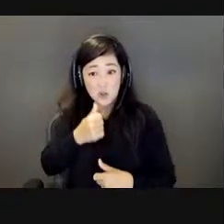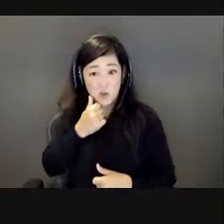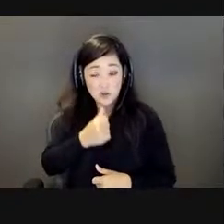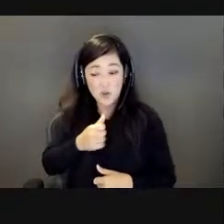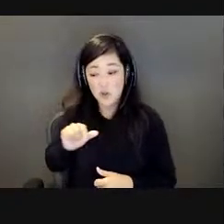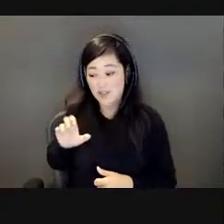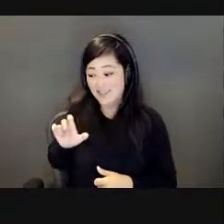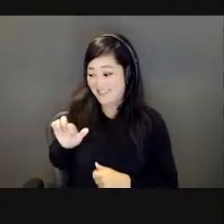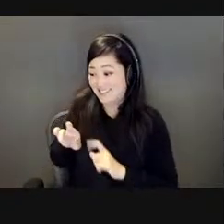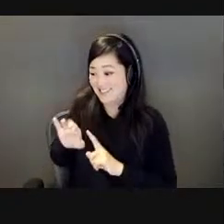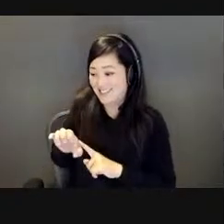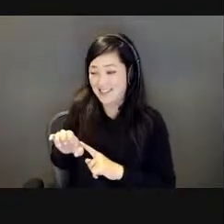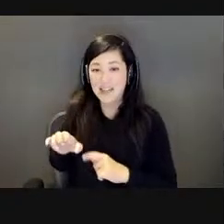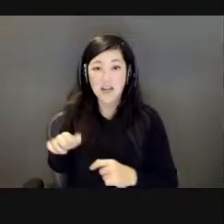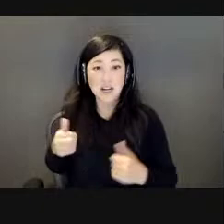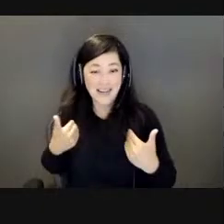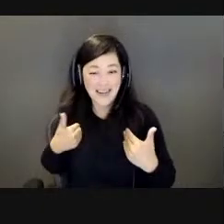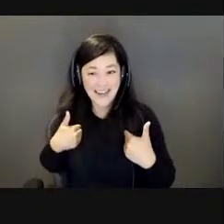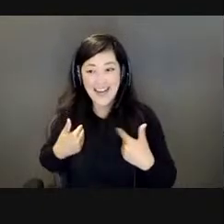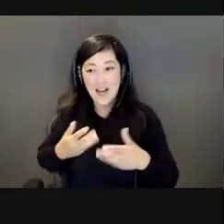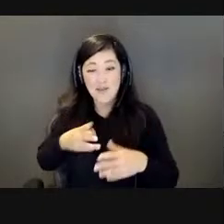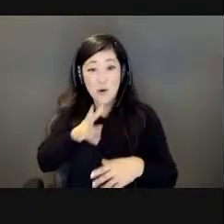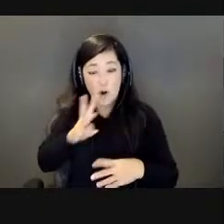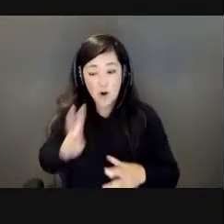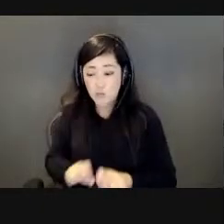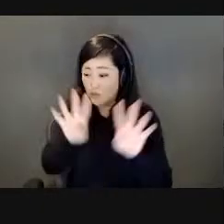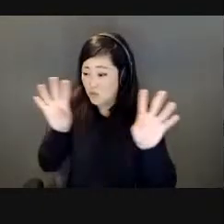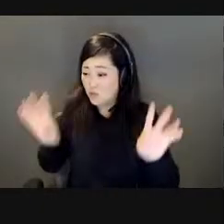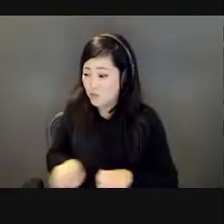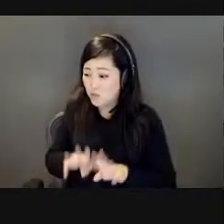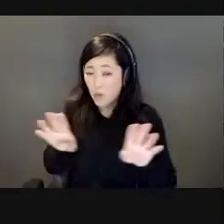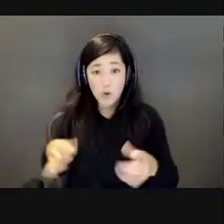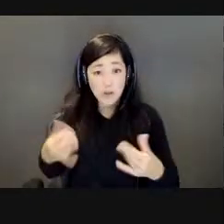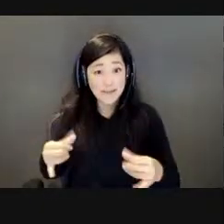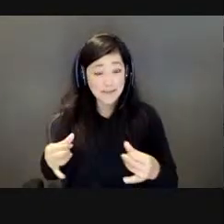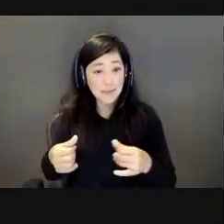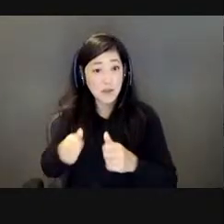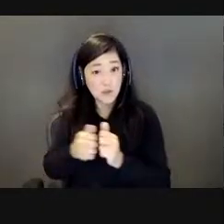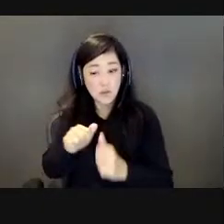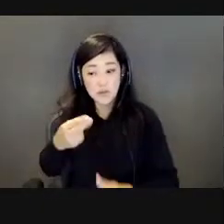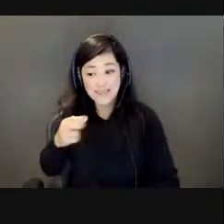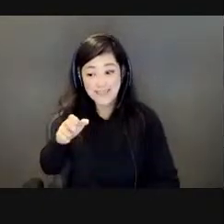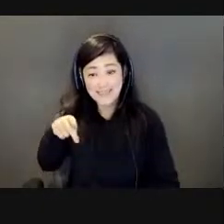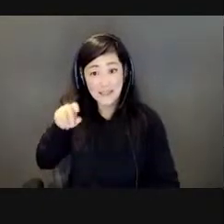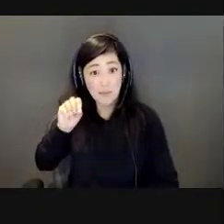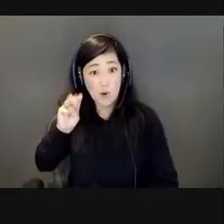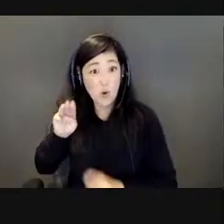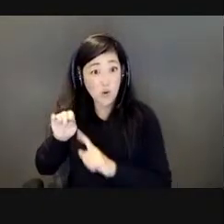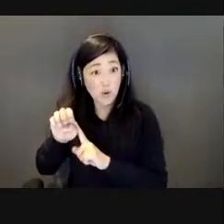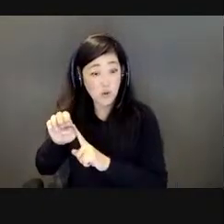play spaces with the accessible hippocamp. Furniture outdoors,